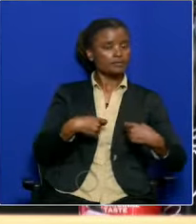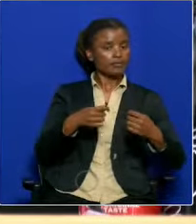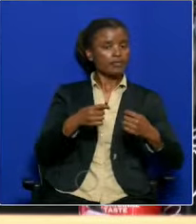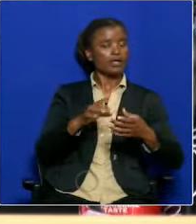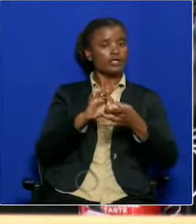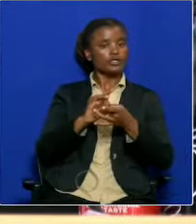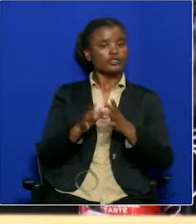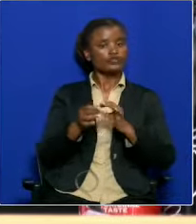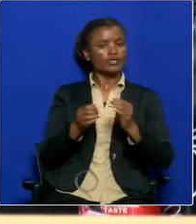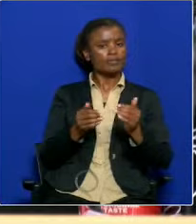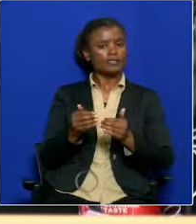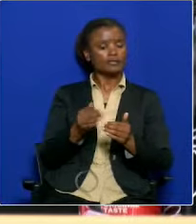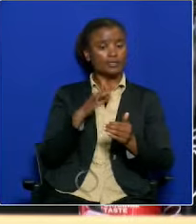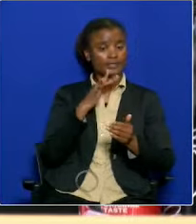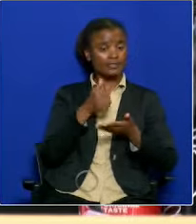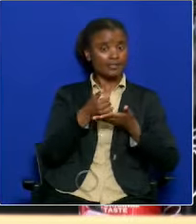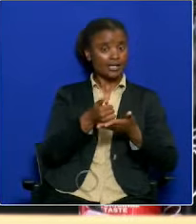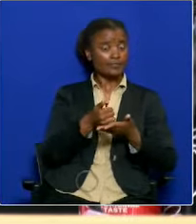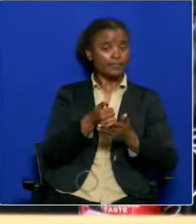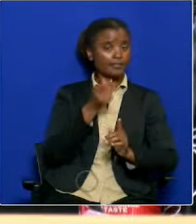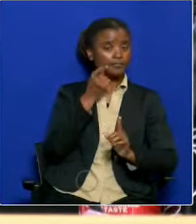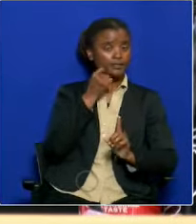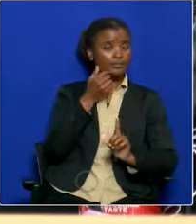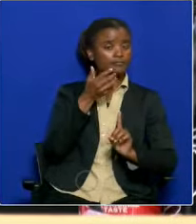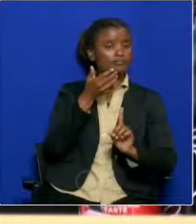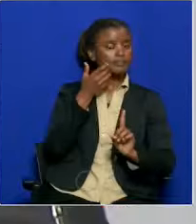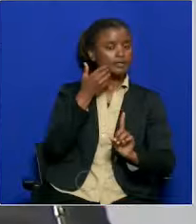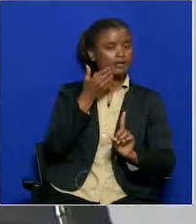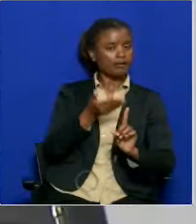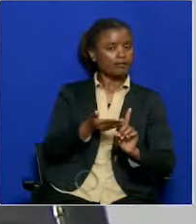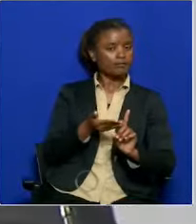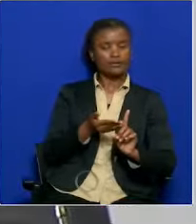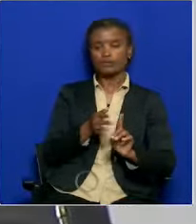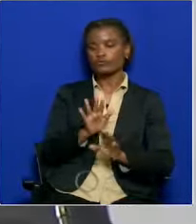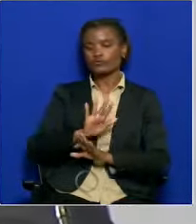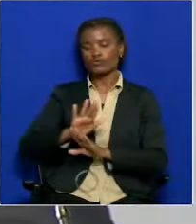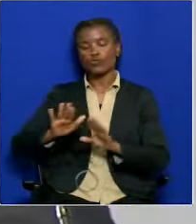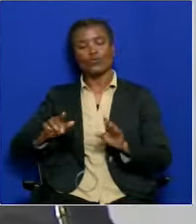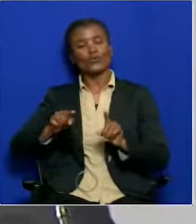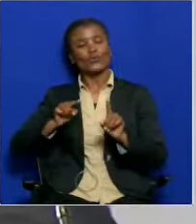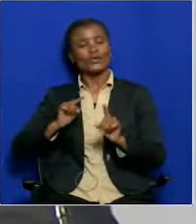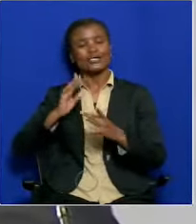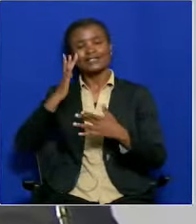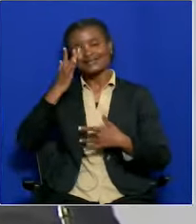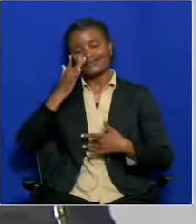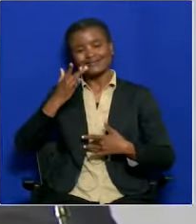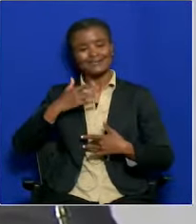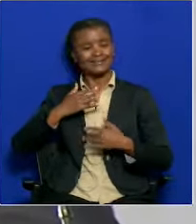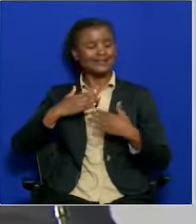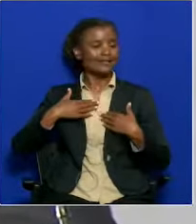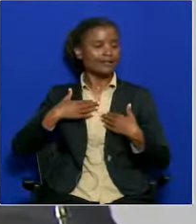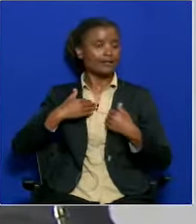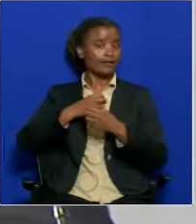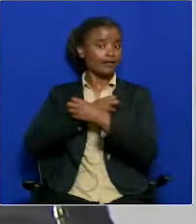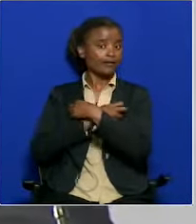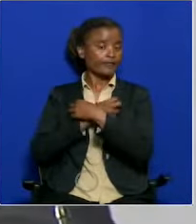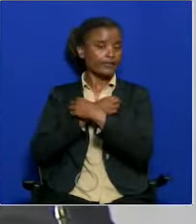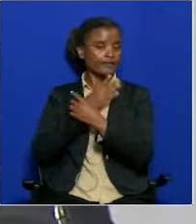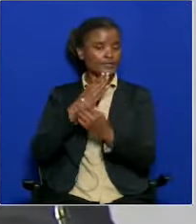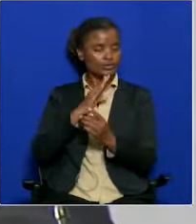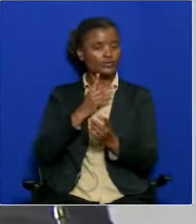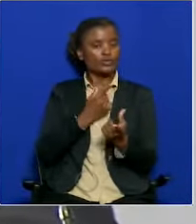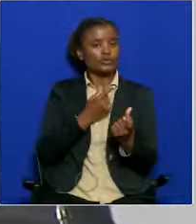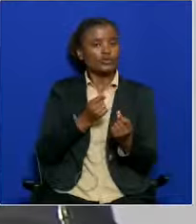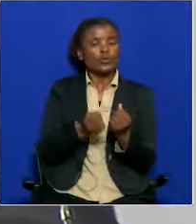Matlala. No, our sick leave is not dealt with by them. We go direct to the private GPs. And those from the